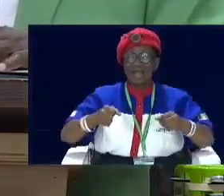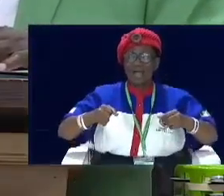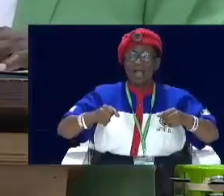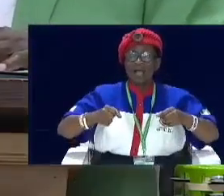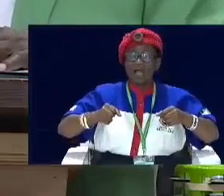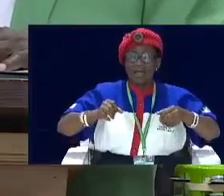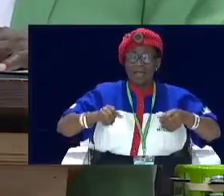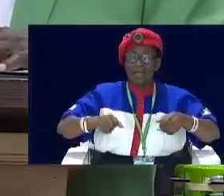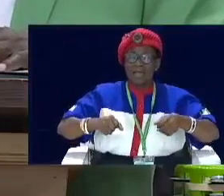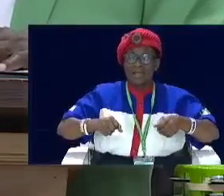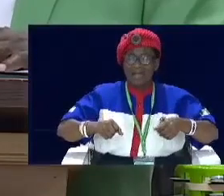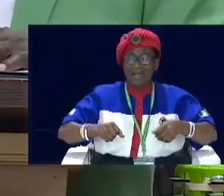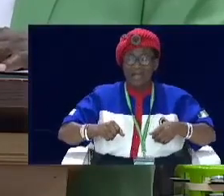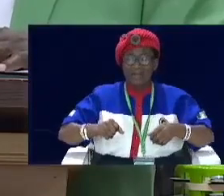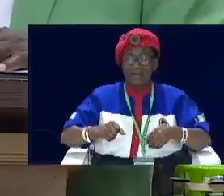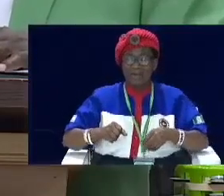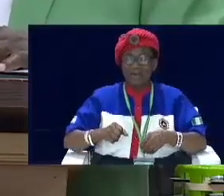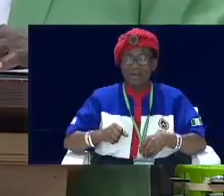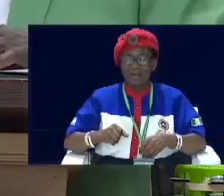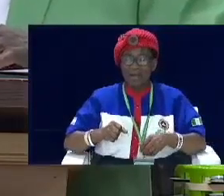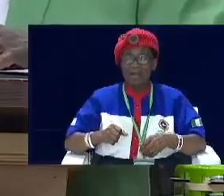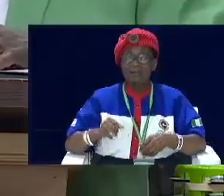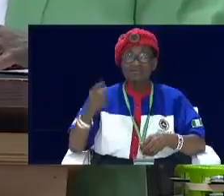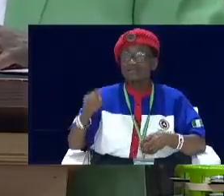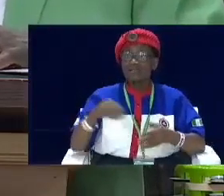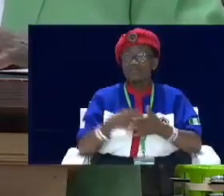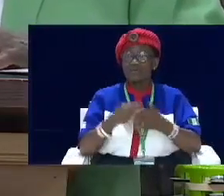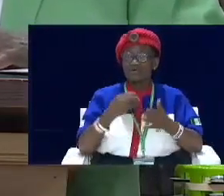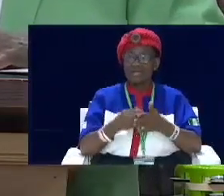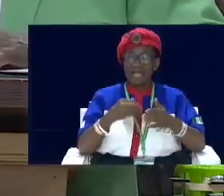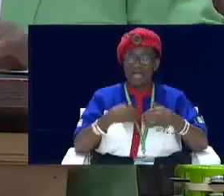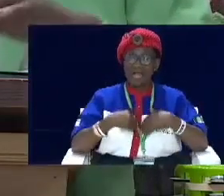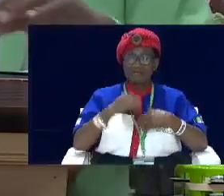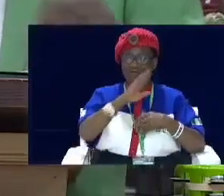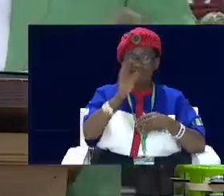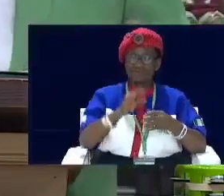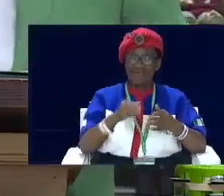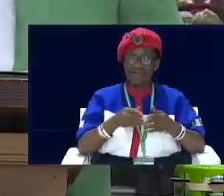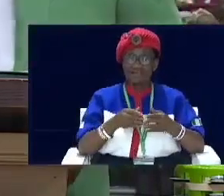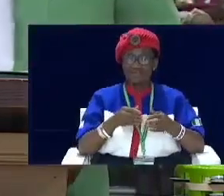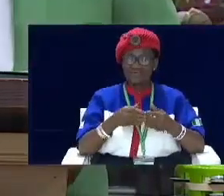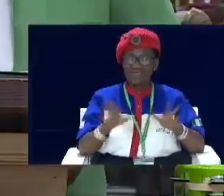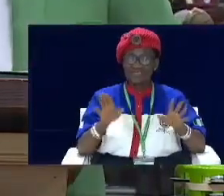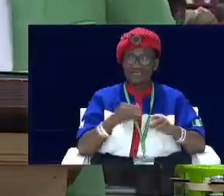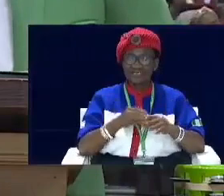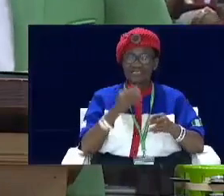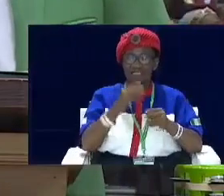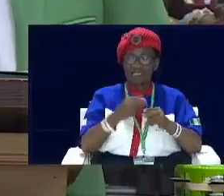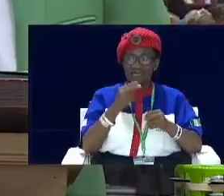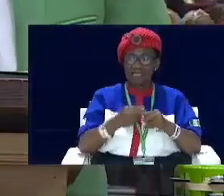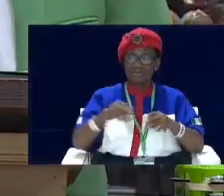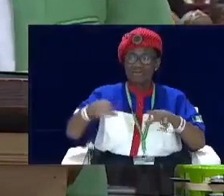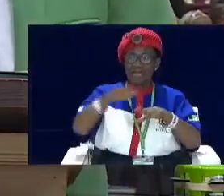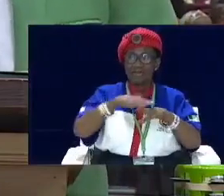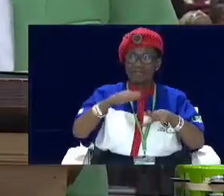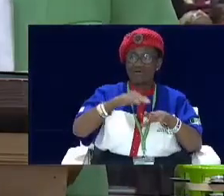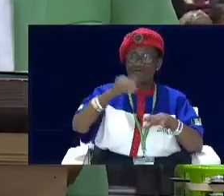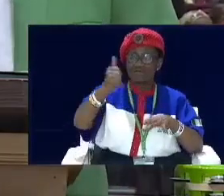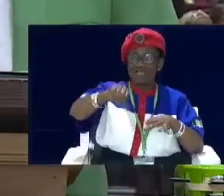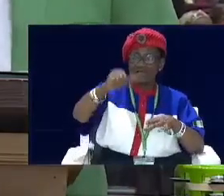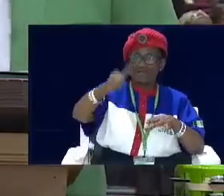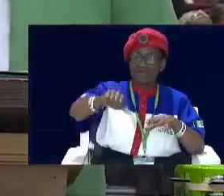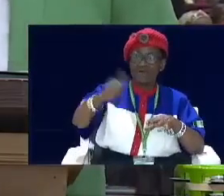The money has never finished. In the name that's above every other name. Ní orúkọ ńlá náà tó ju gbogbo orúkọ